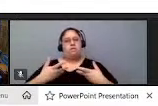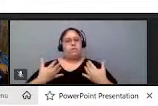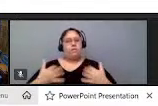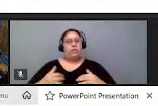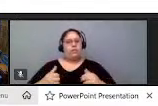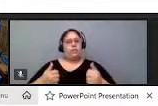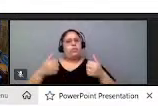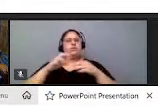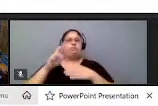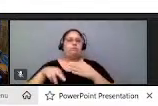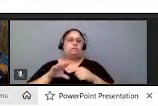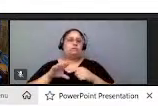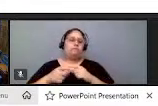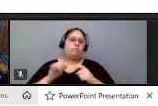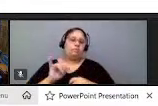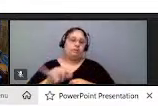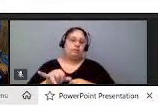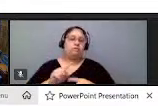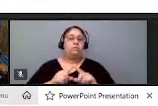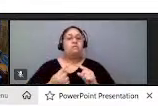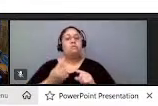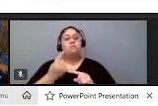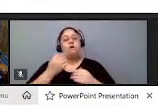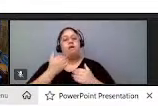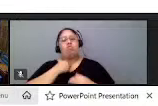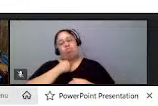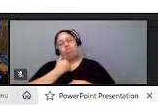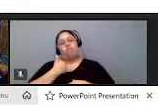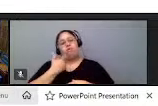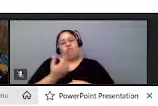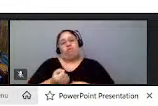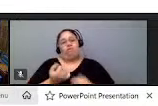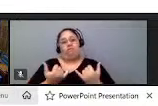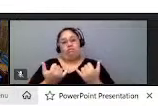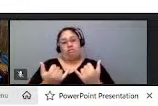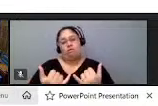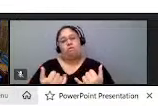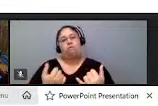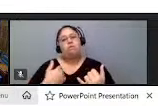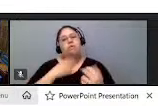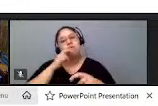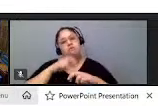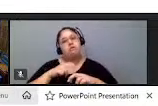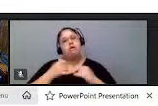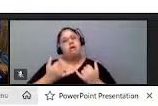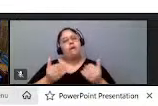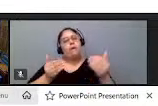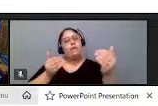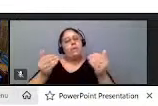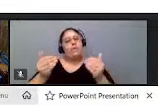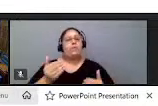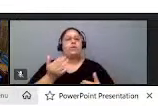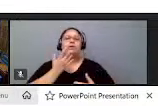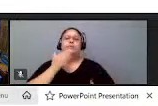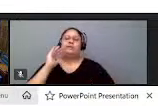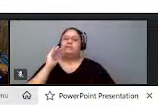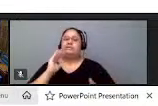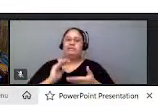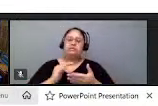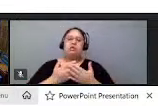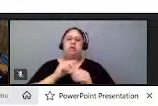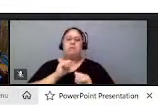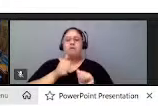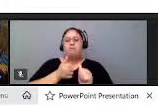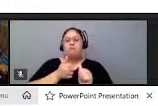very much good results I think the only constraint that we're currently sitting with that we are trying to mitigate uh is on the